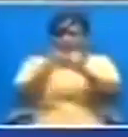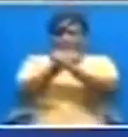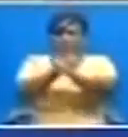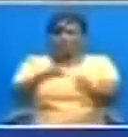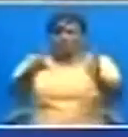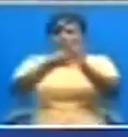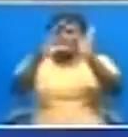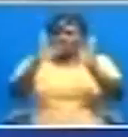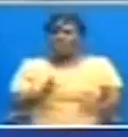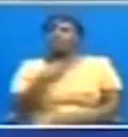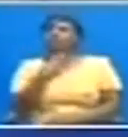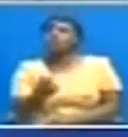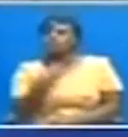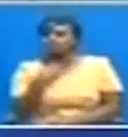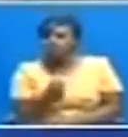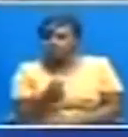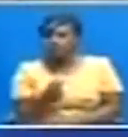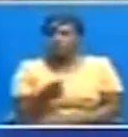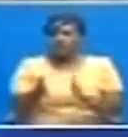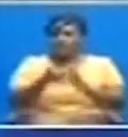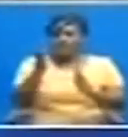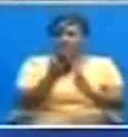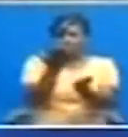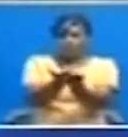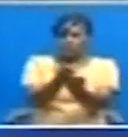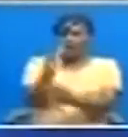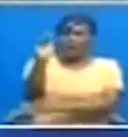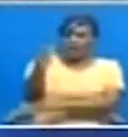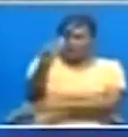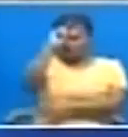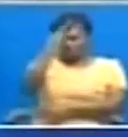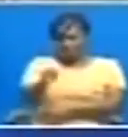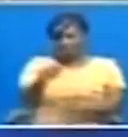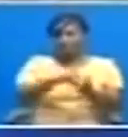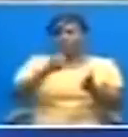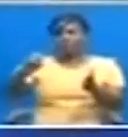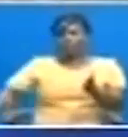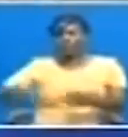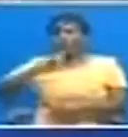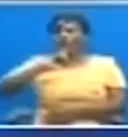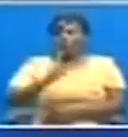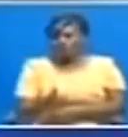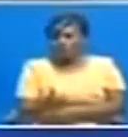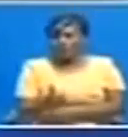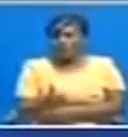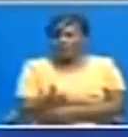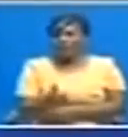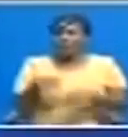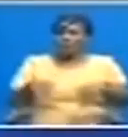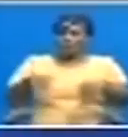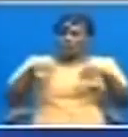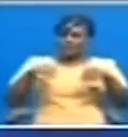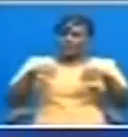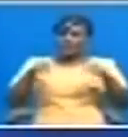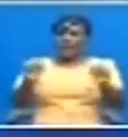Lawyers representing the union in an urgent application had asked Justice Abuodha to suspend his earlier orders pending the outcome of